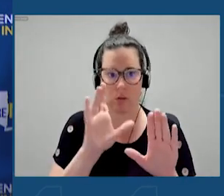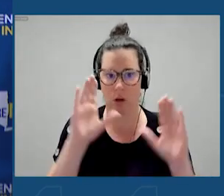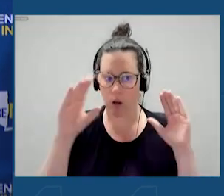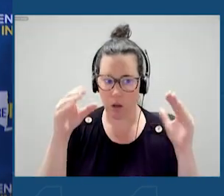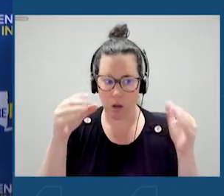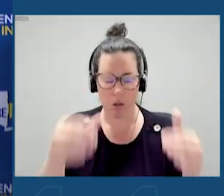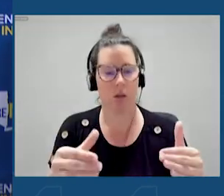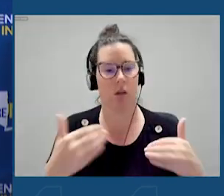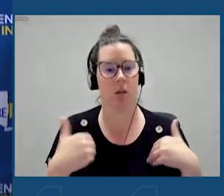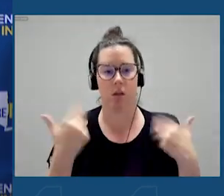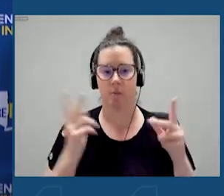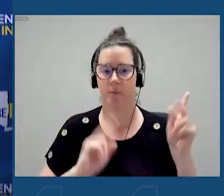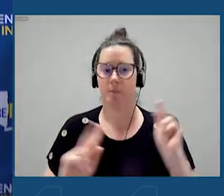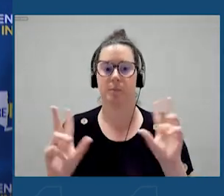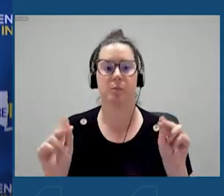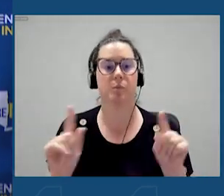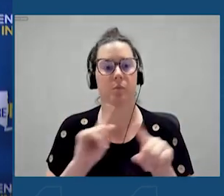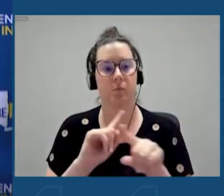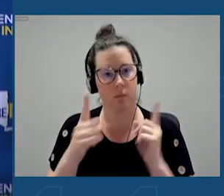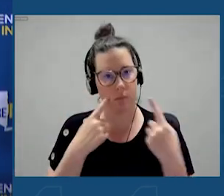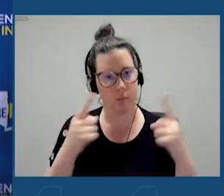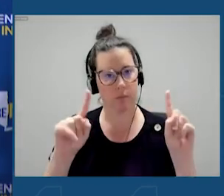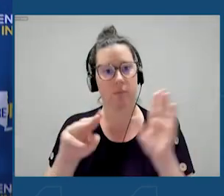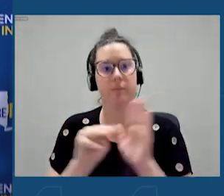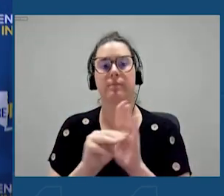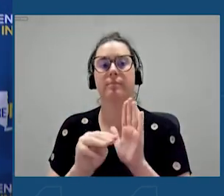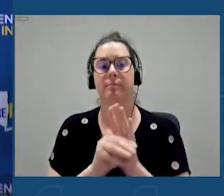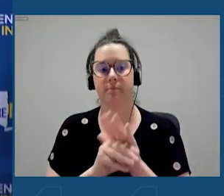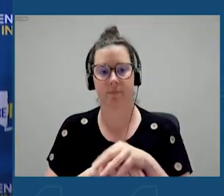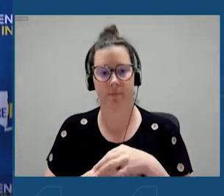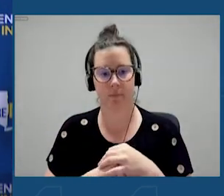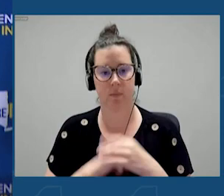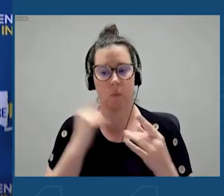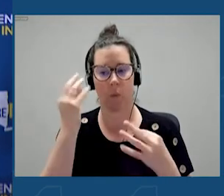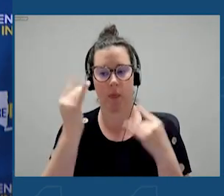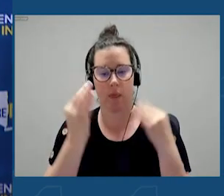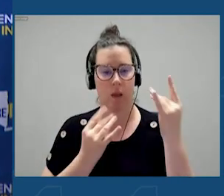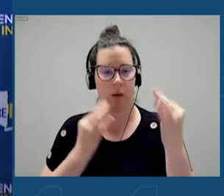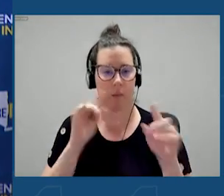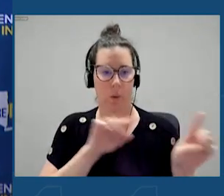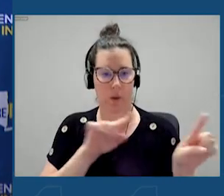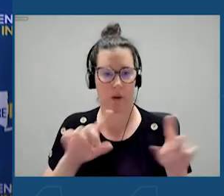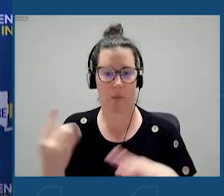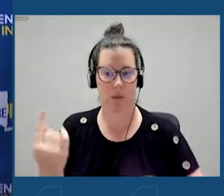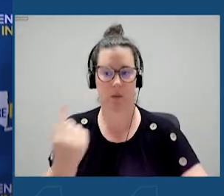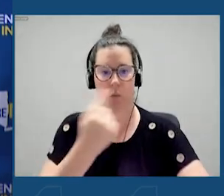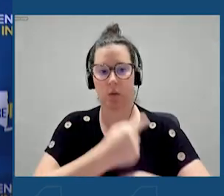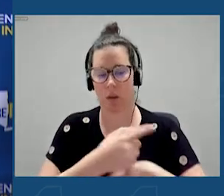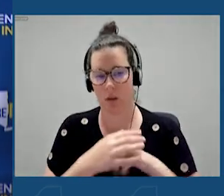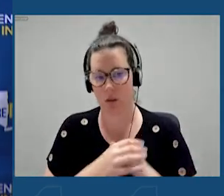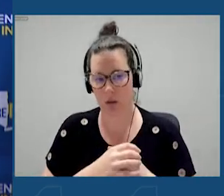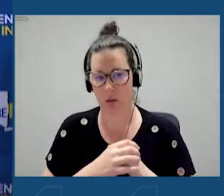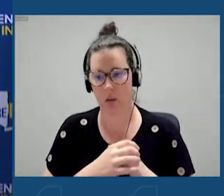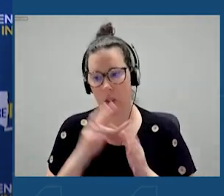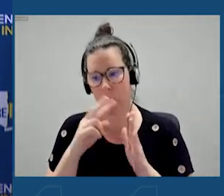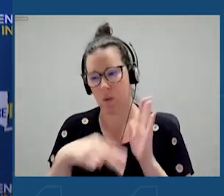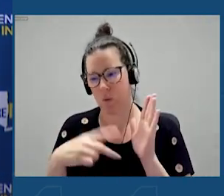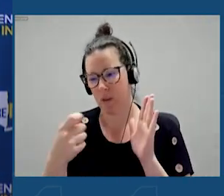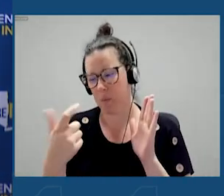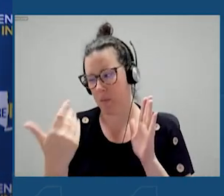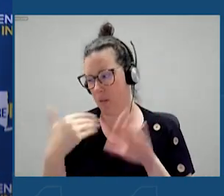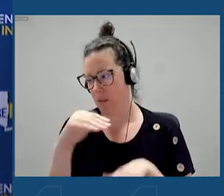people, but a successful model. And as I was thinking about coming here today, I was reading a little bit last